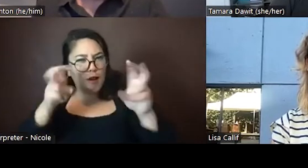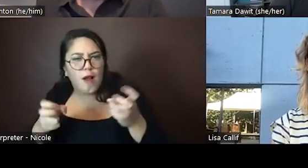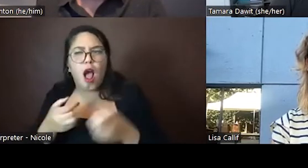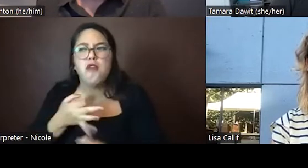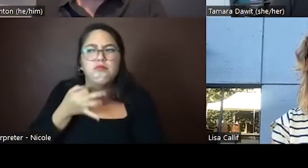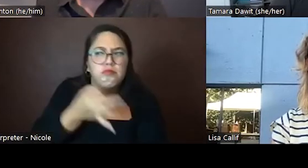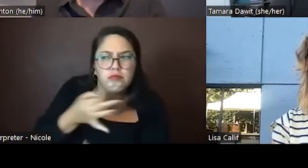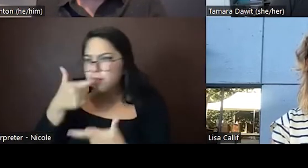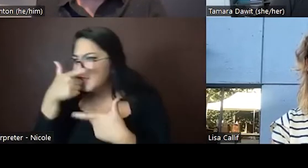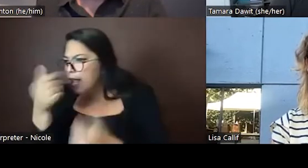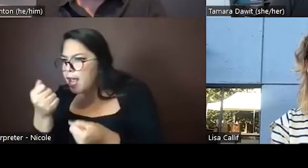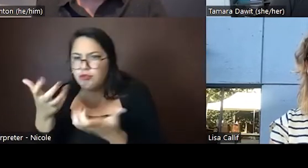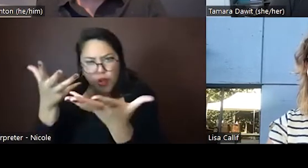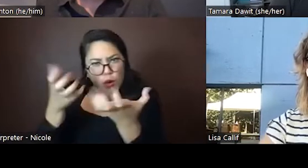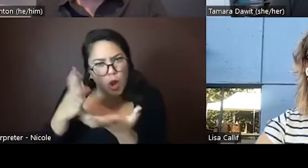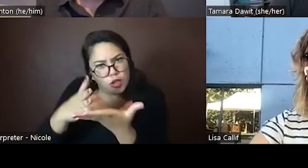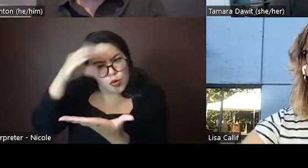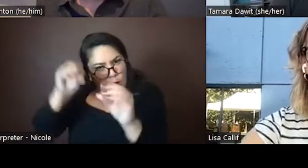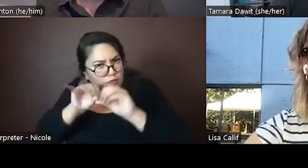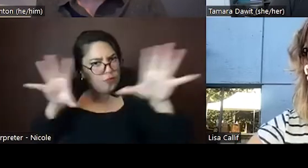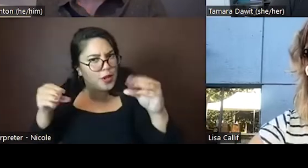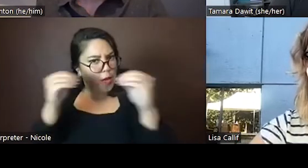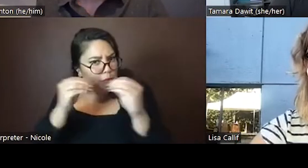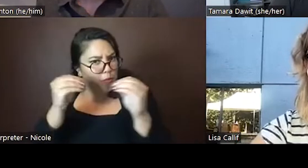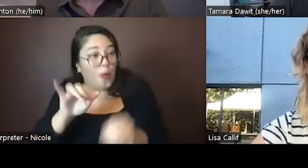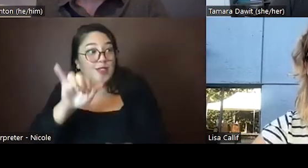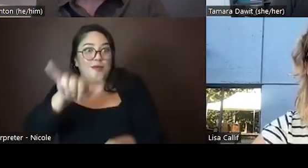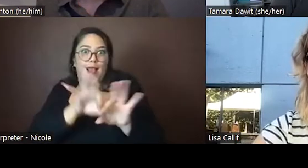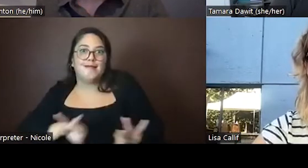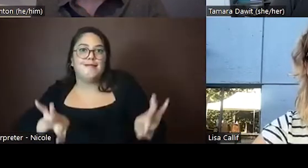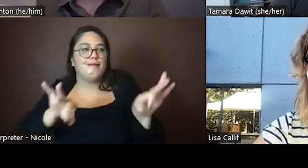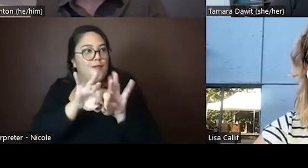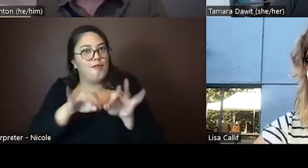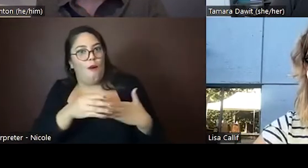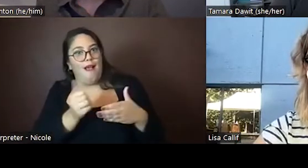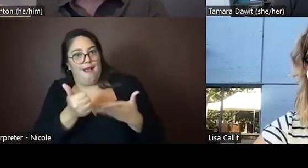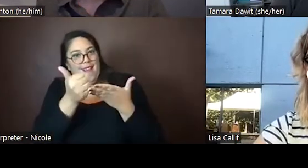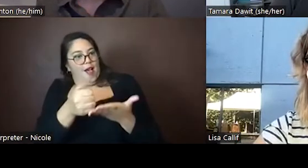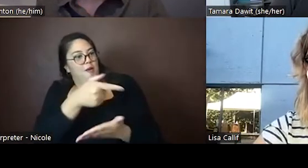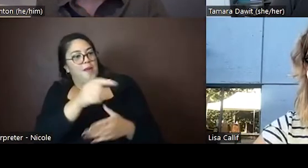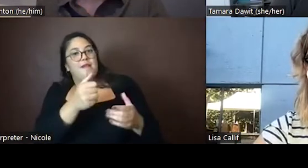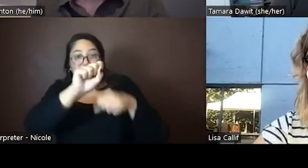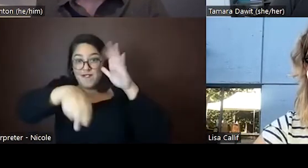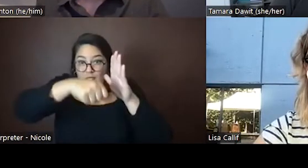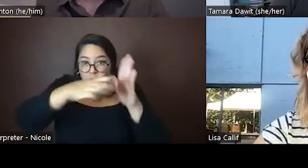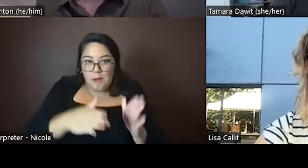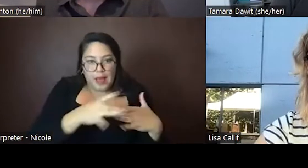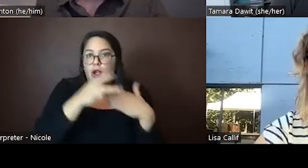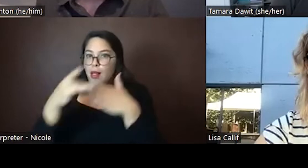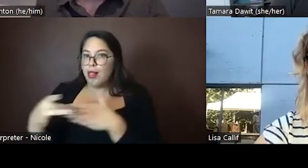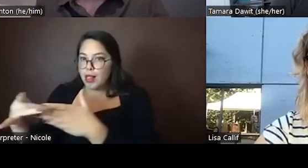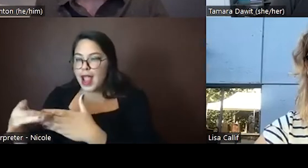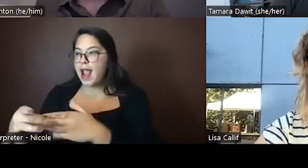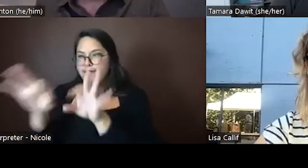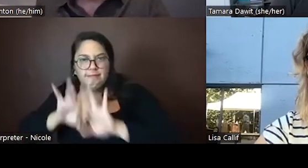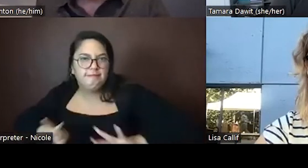lead filmmakers to whatever that compelling moral question is that's at the center of every great film.